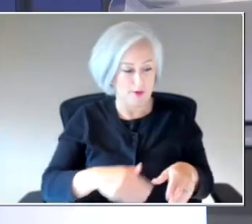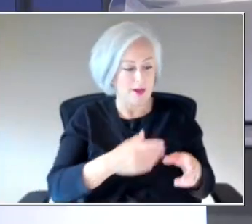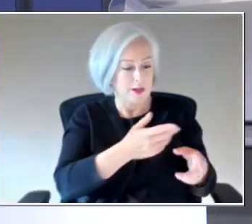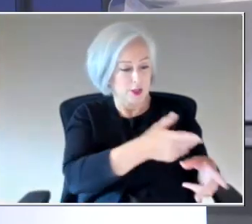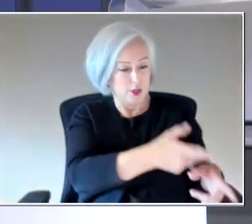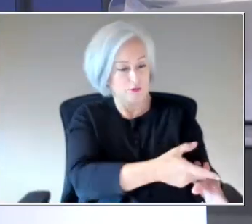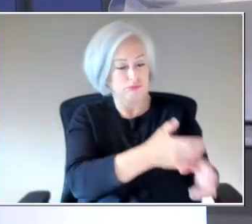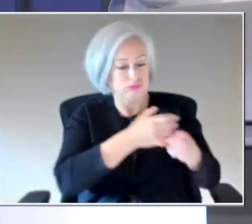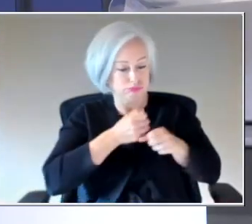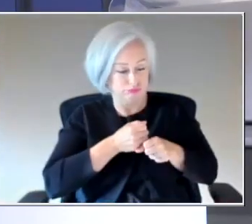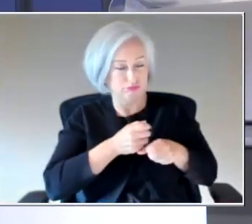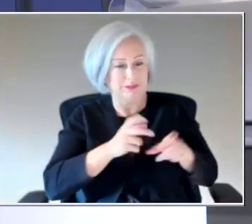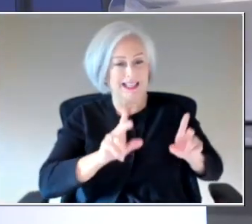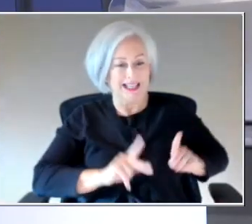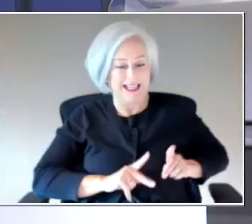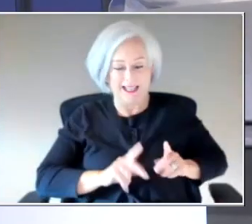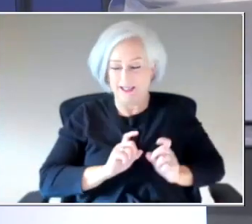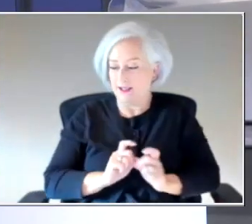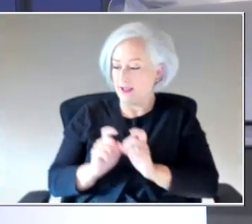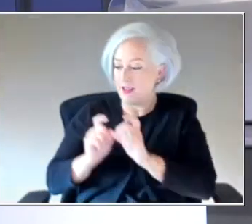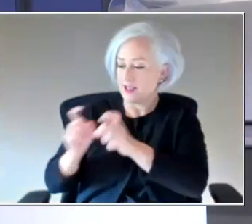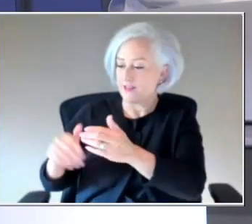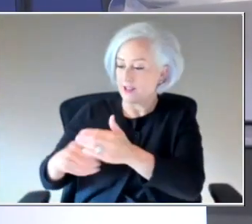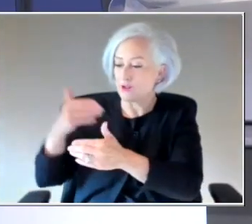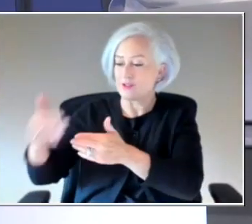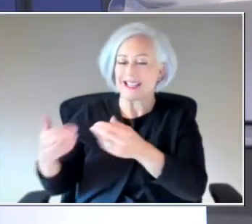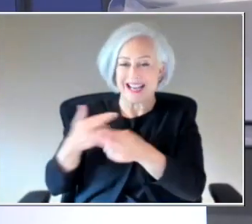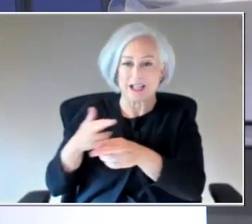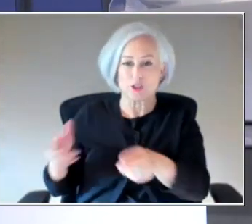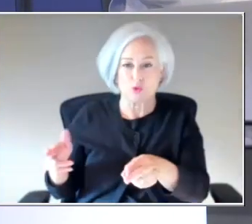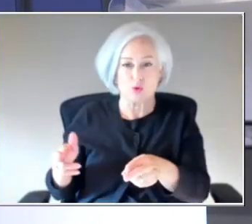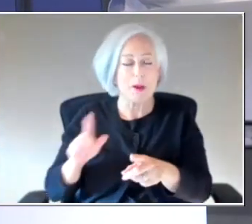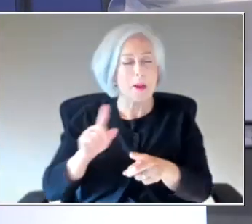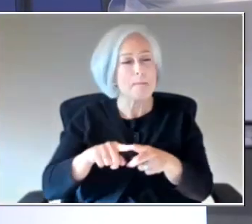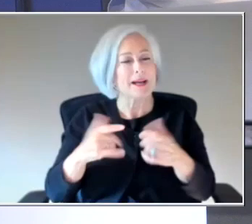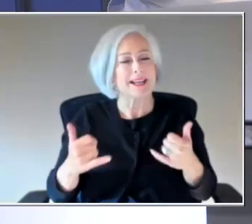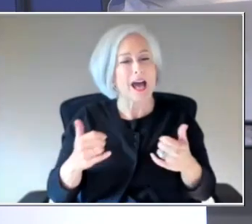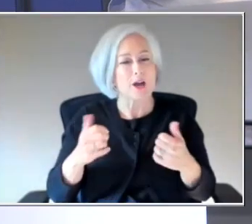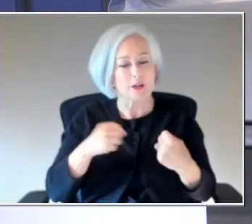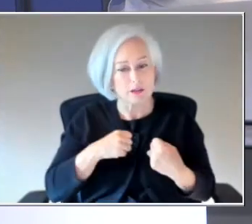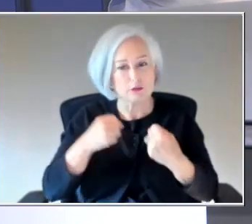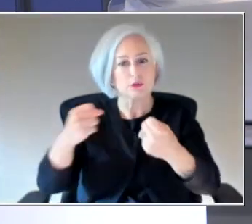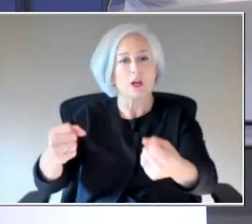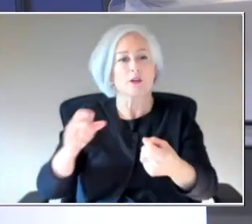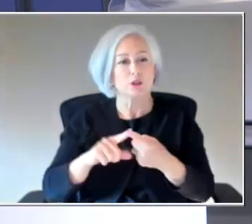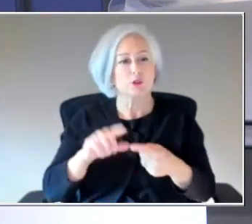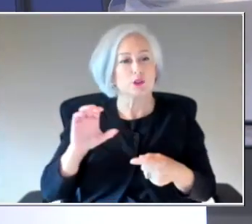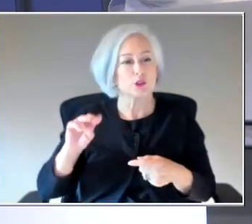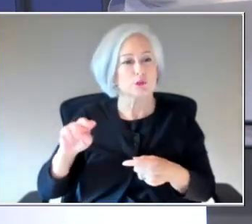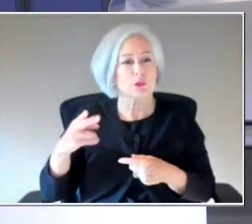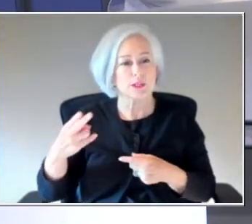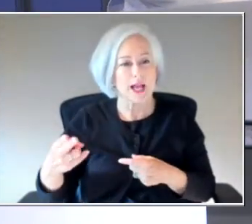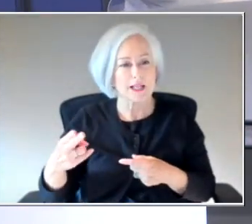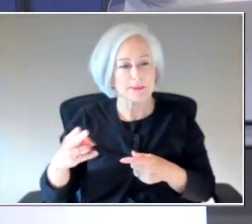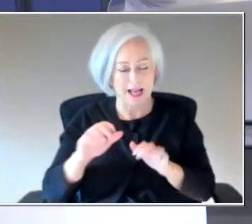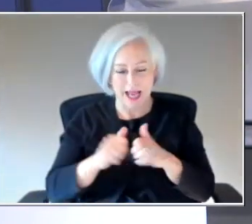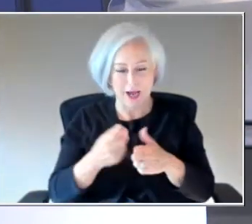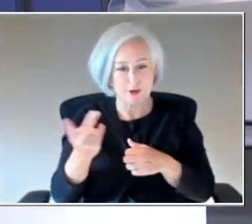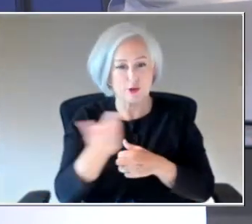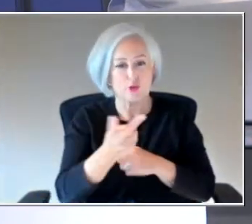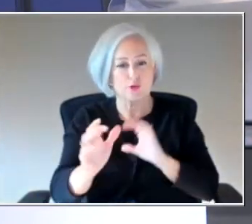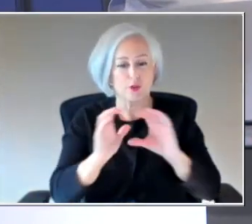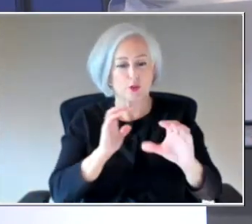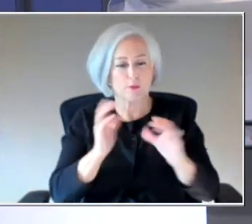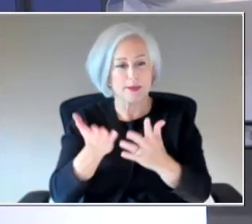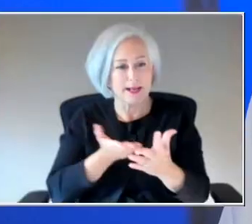adult and then you're taking that kidney across town to Children's Mercy. Are you guys working on the same timeline, and how are you two communicating with each other throughout this?